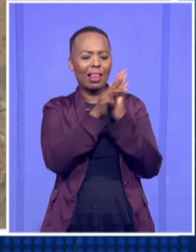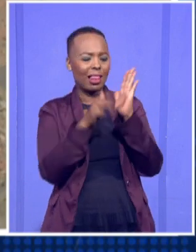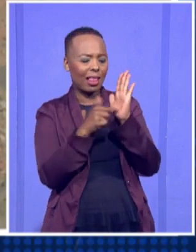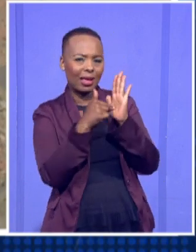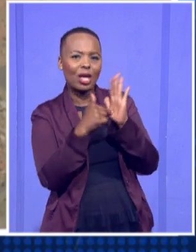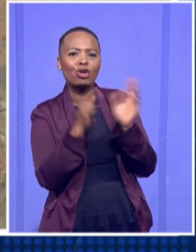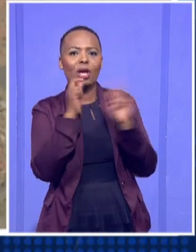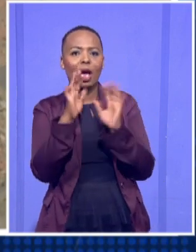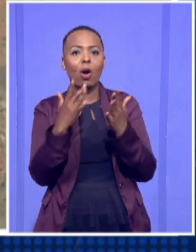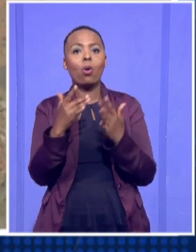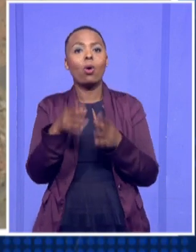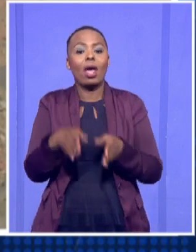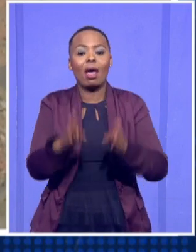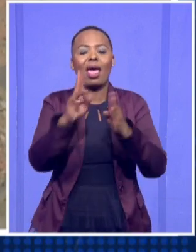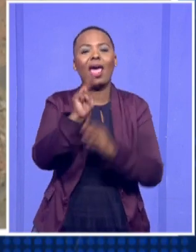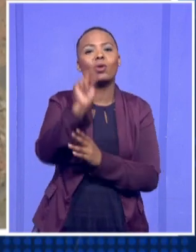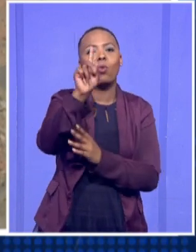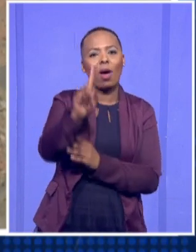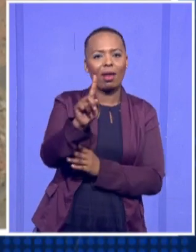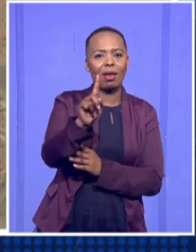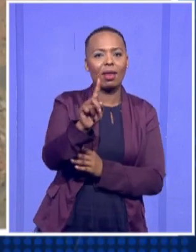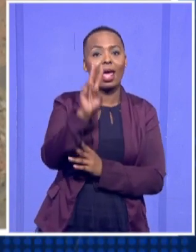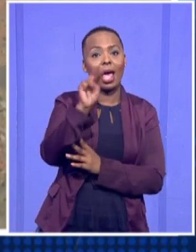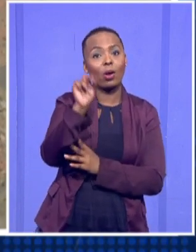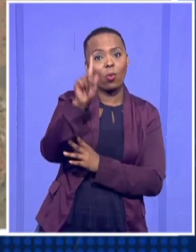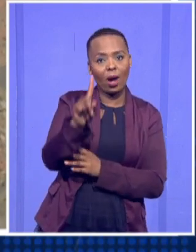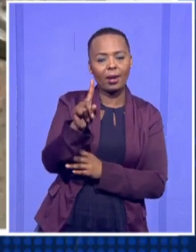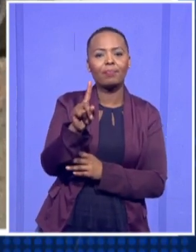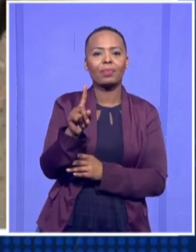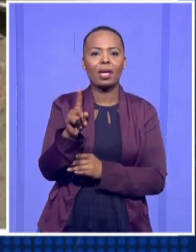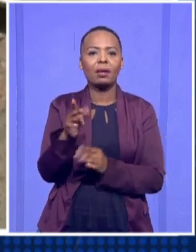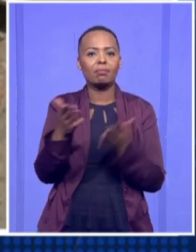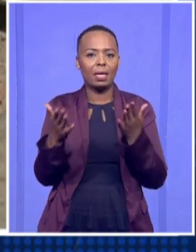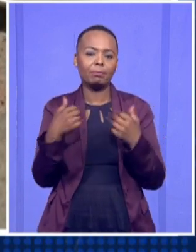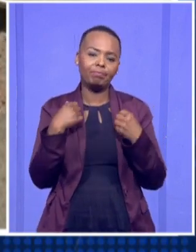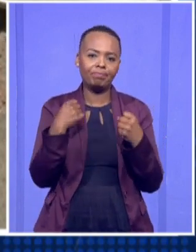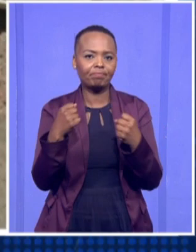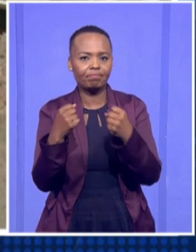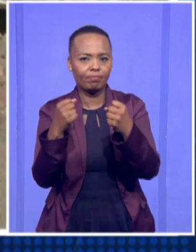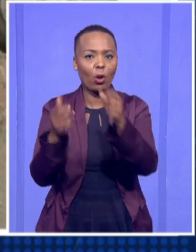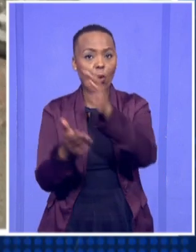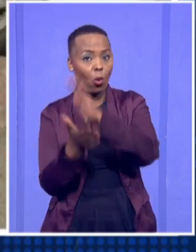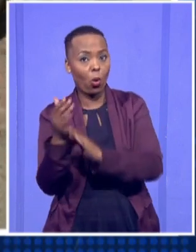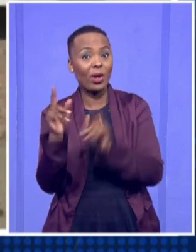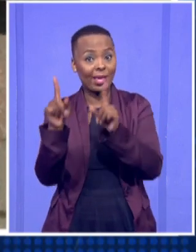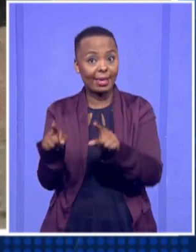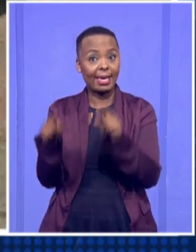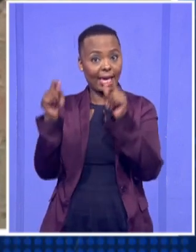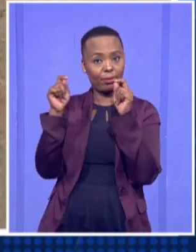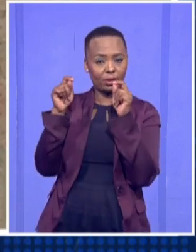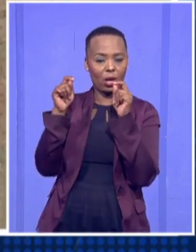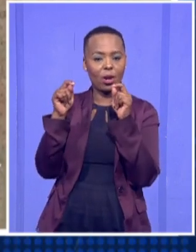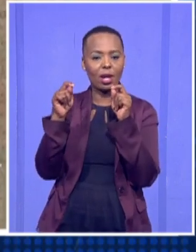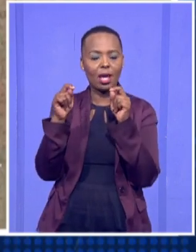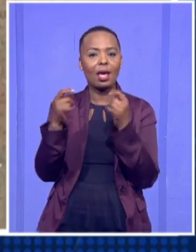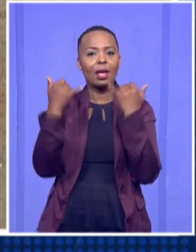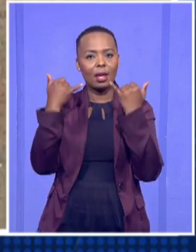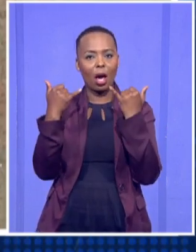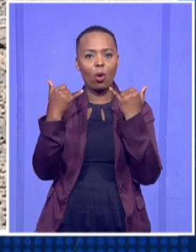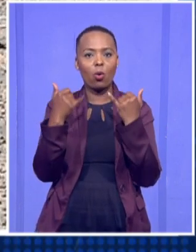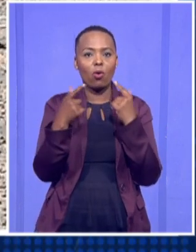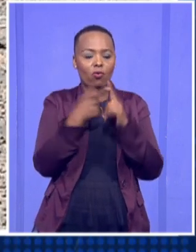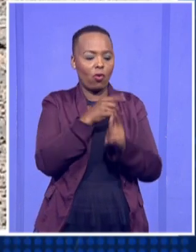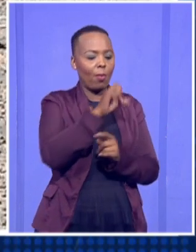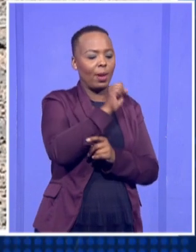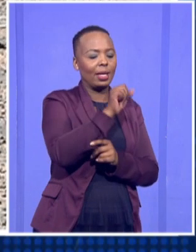the N1, if you travel along the N1, say, for example, down in Cape Town, it changes from Sanral to